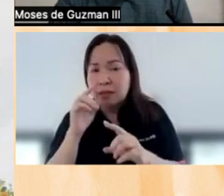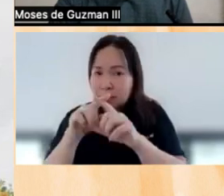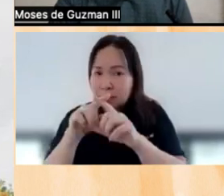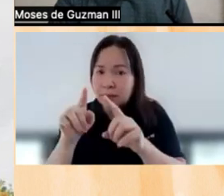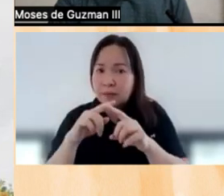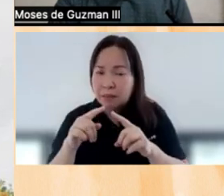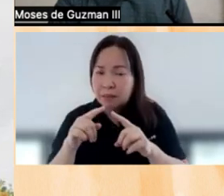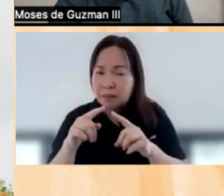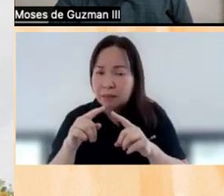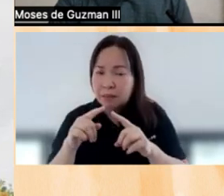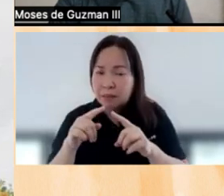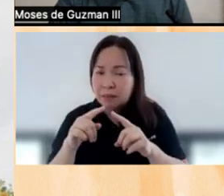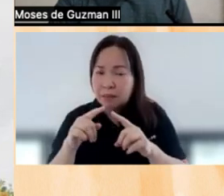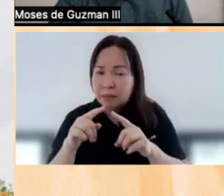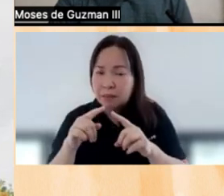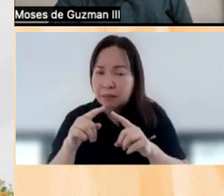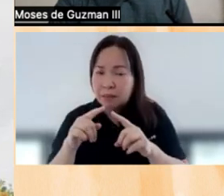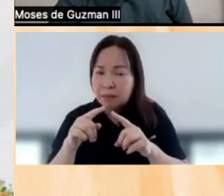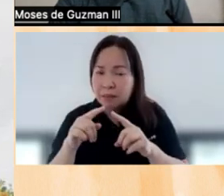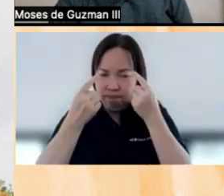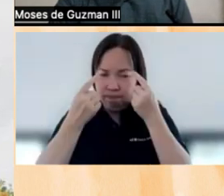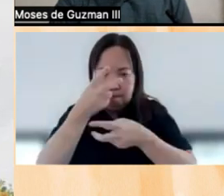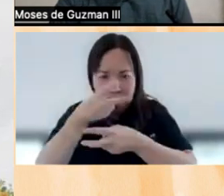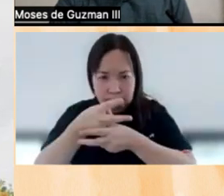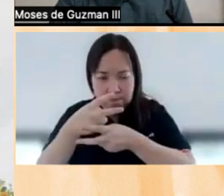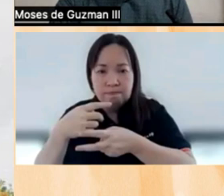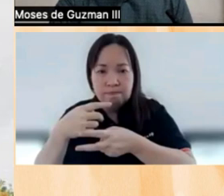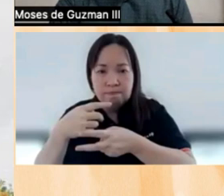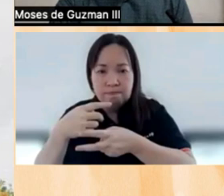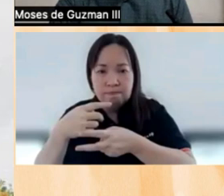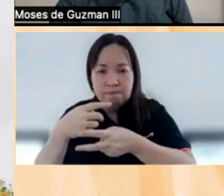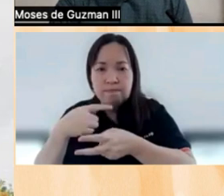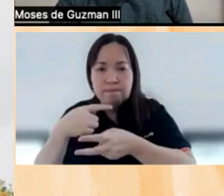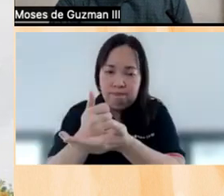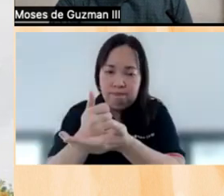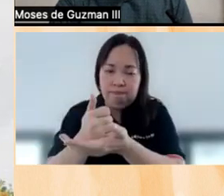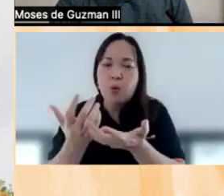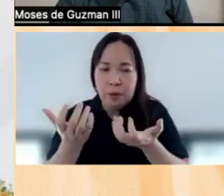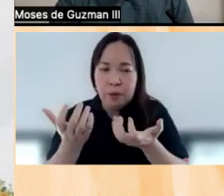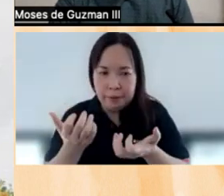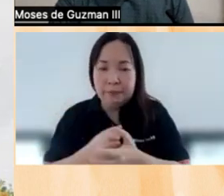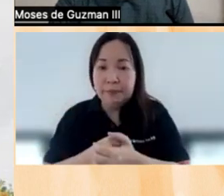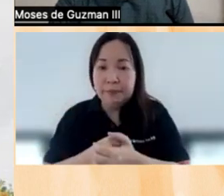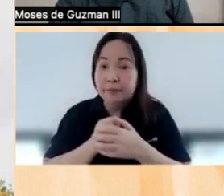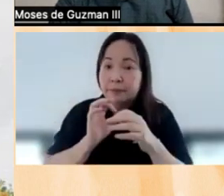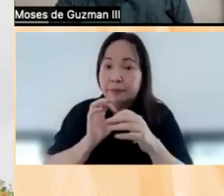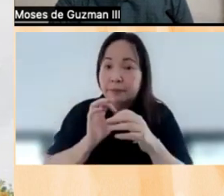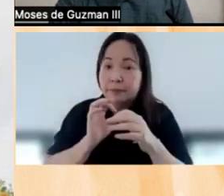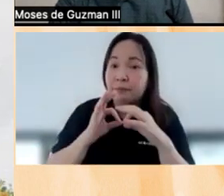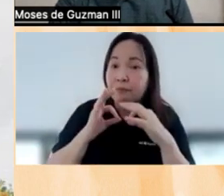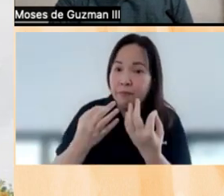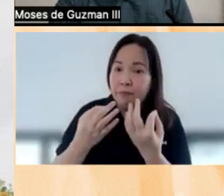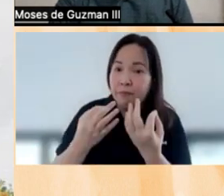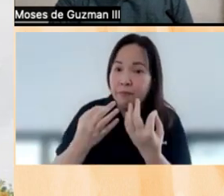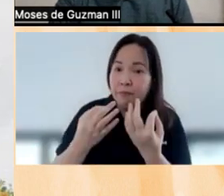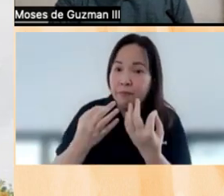say, as I said earlier, I have to inform your family about these suicidal thoughts so we can enlist them